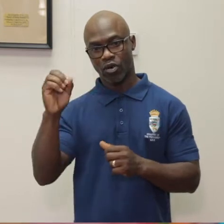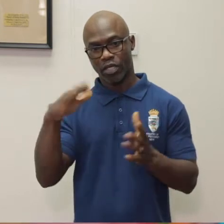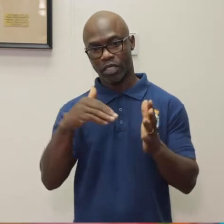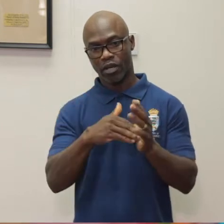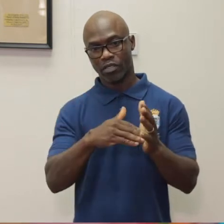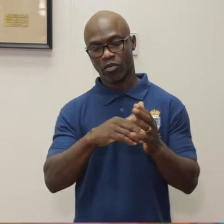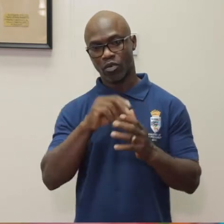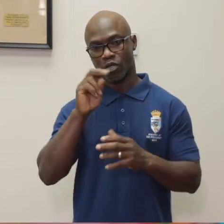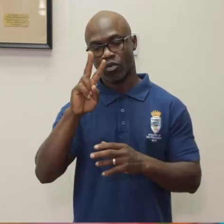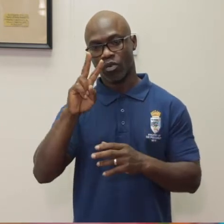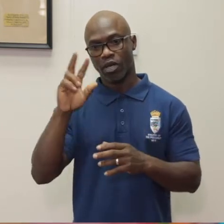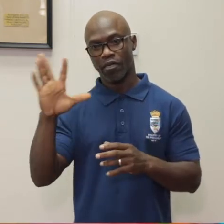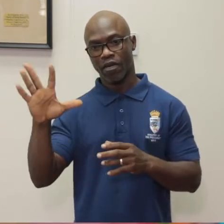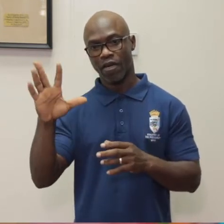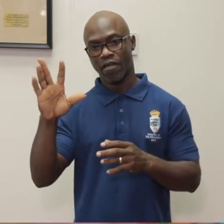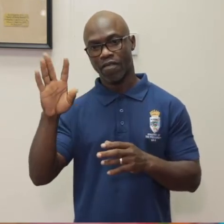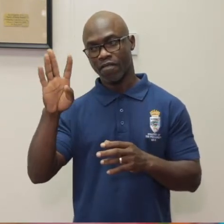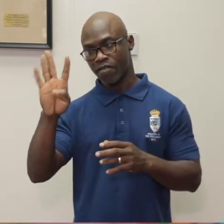30,245 deaths.